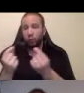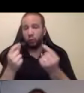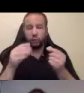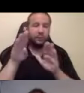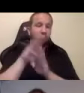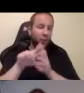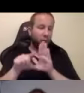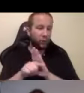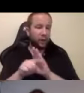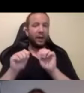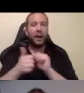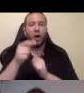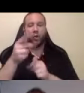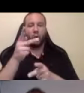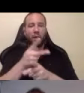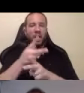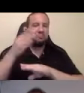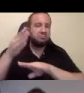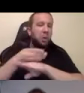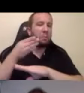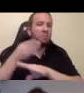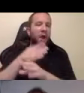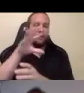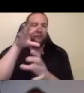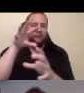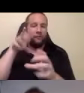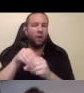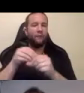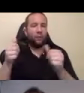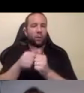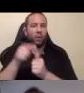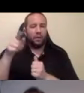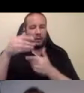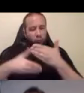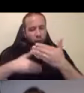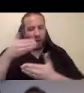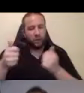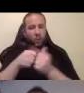stay connected and involved throughout the entire project.